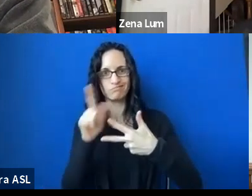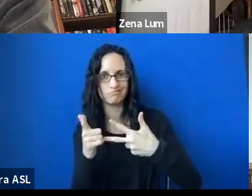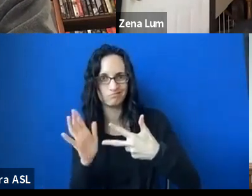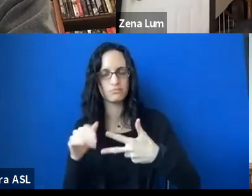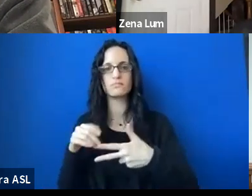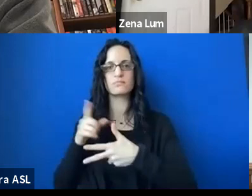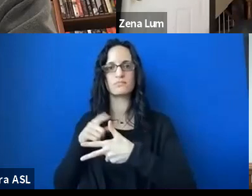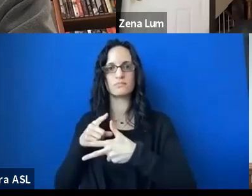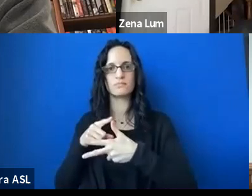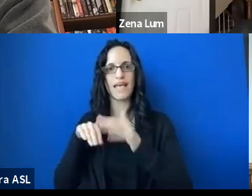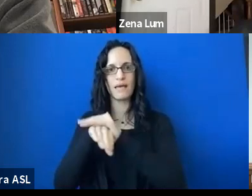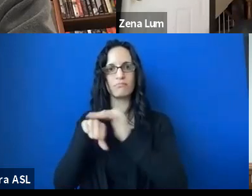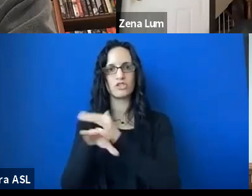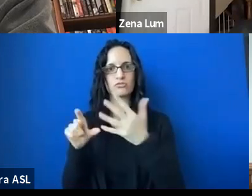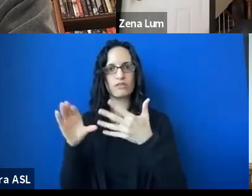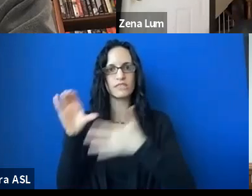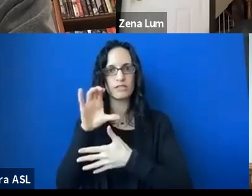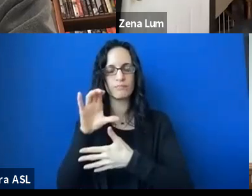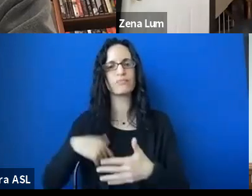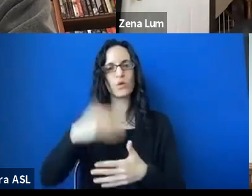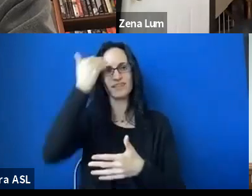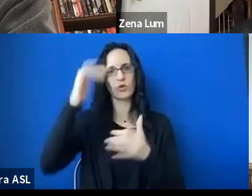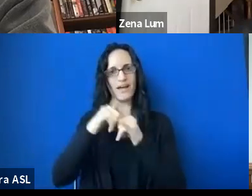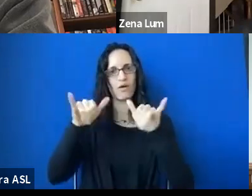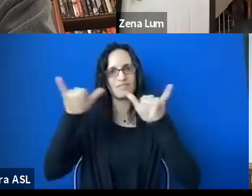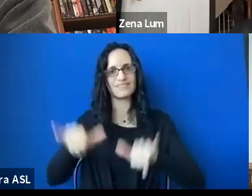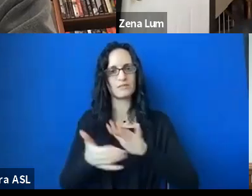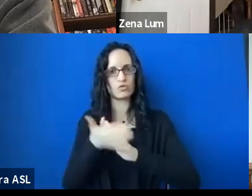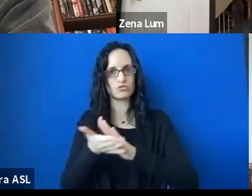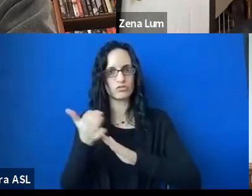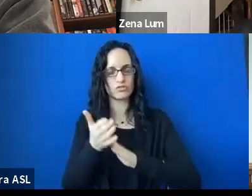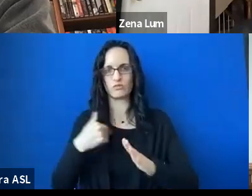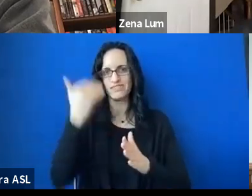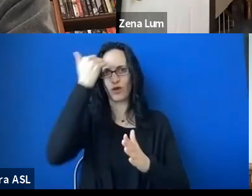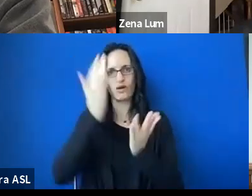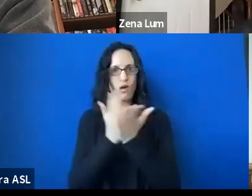So we know how the system works. We know it very well.